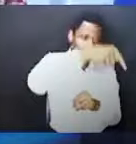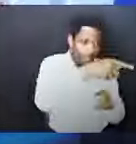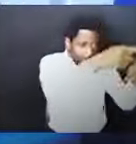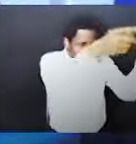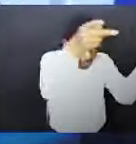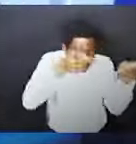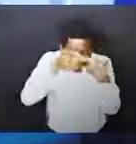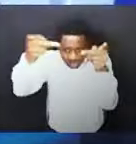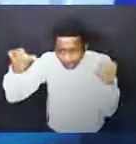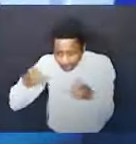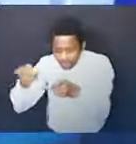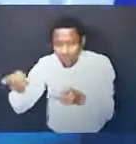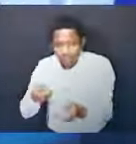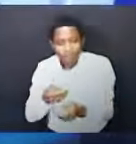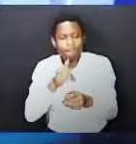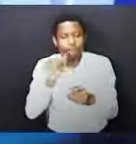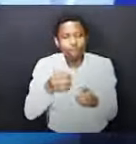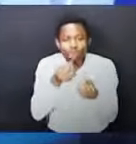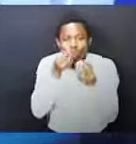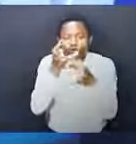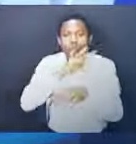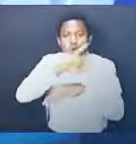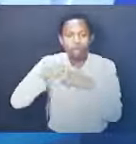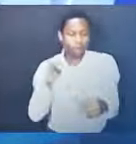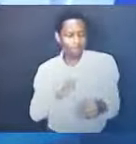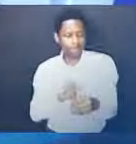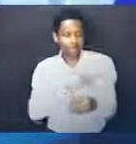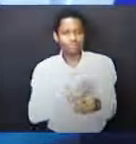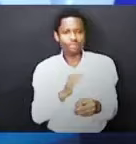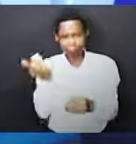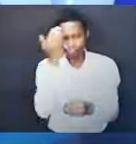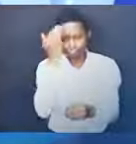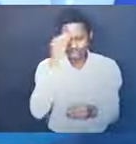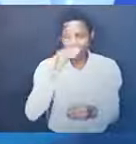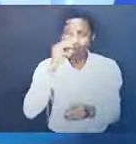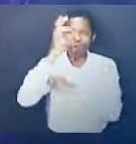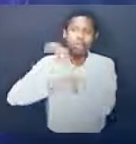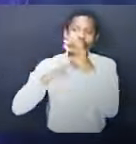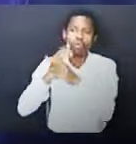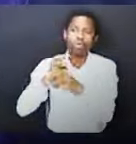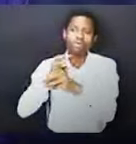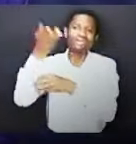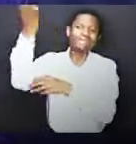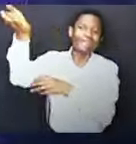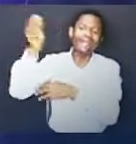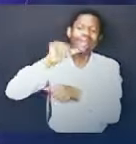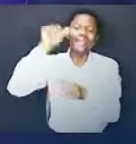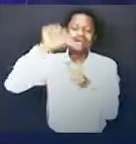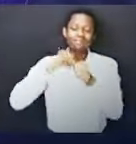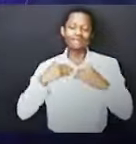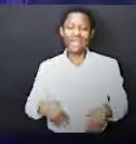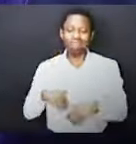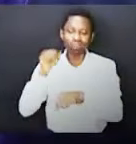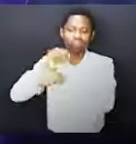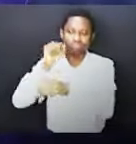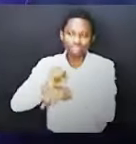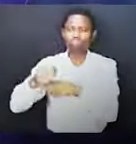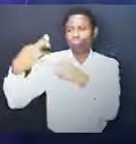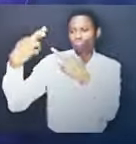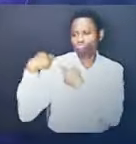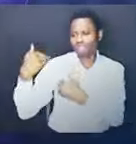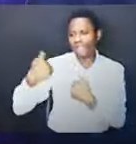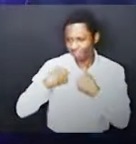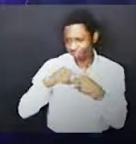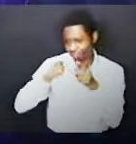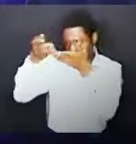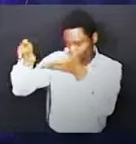let you be conscious of the fact that there is business for you to do in the world. And this year, Kase, what the young Abue and I say, you pure one nam yaswako,